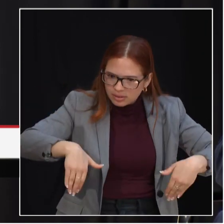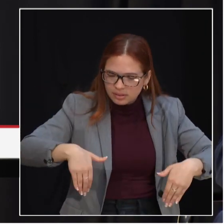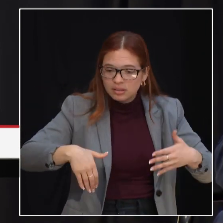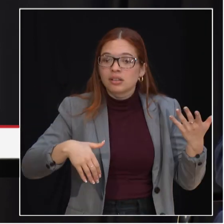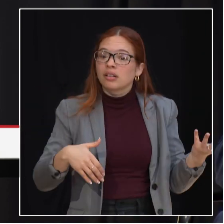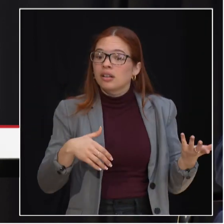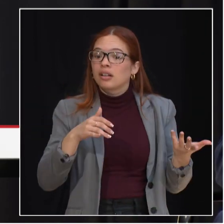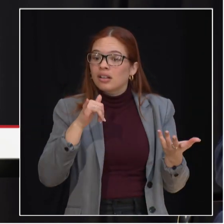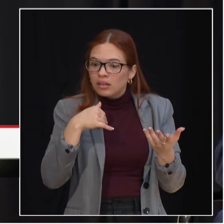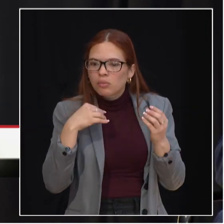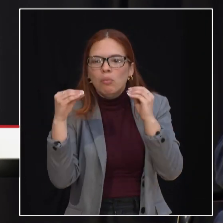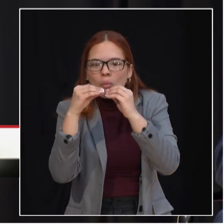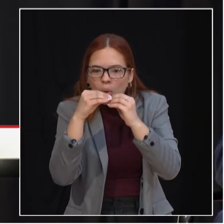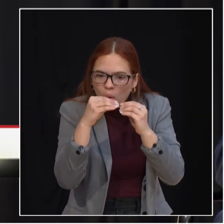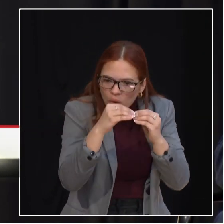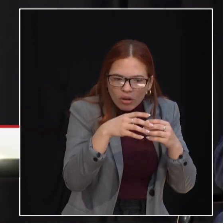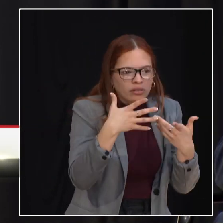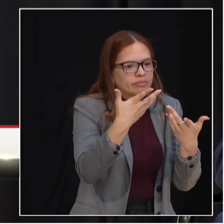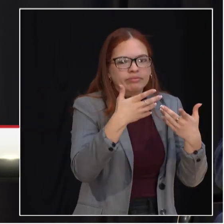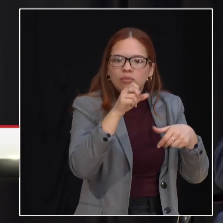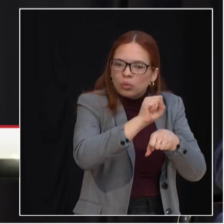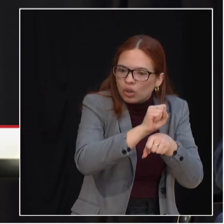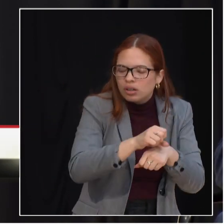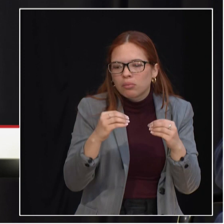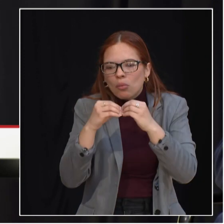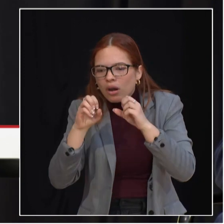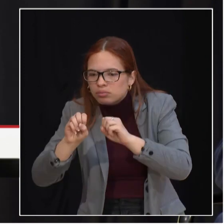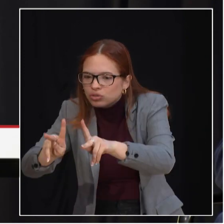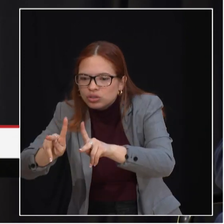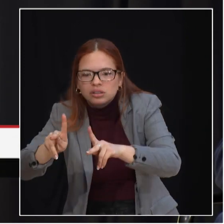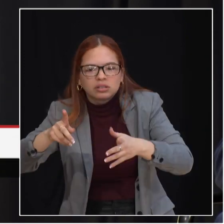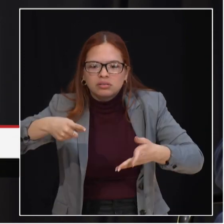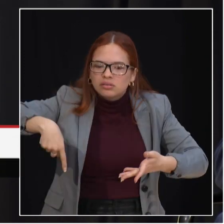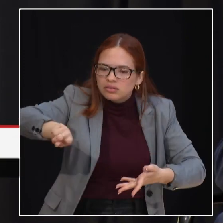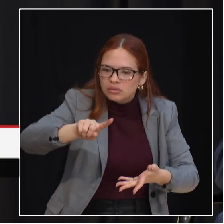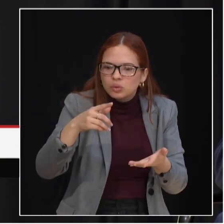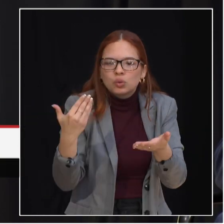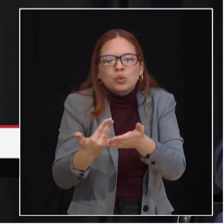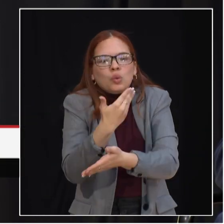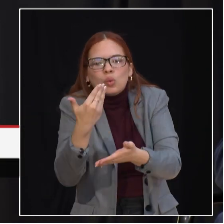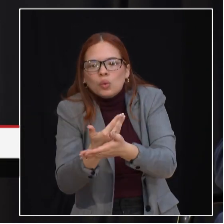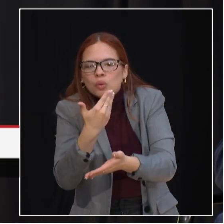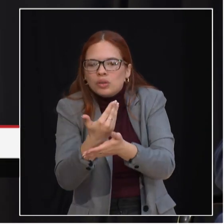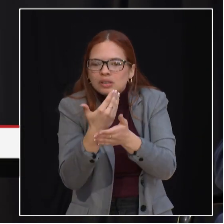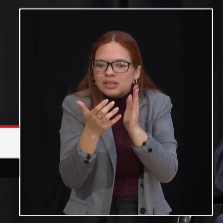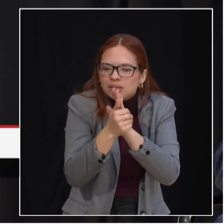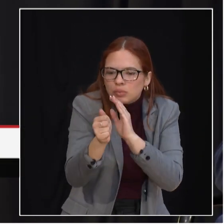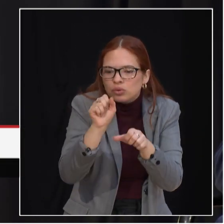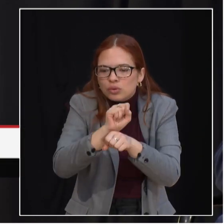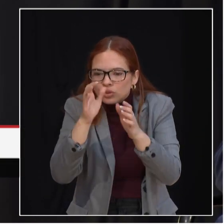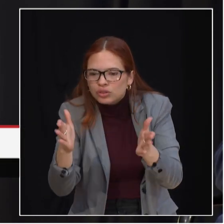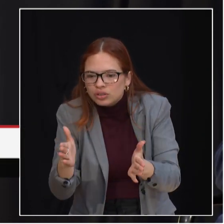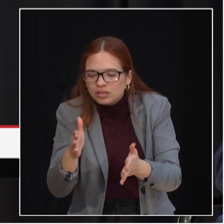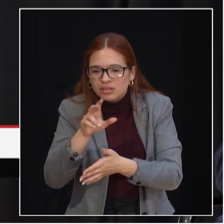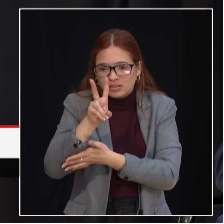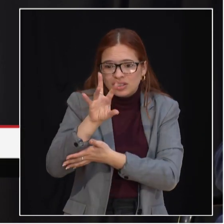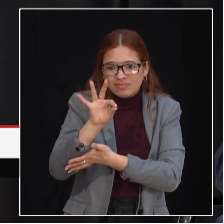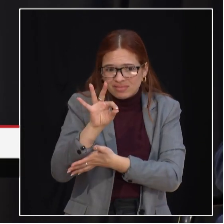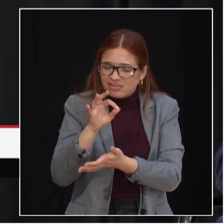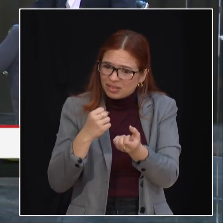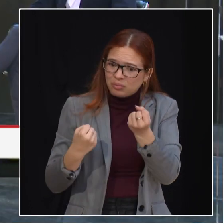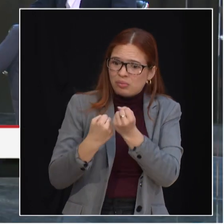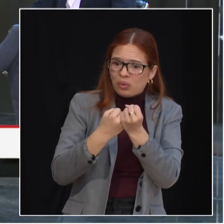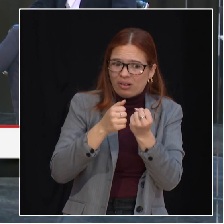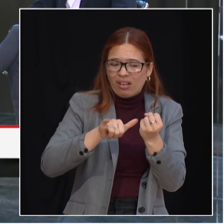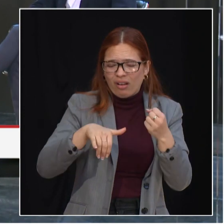jobs and opportunities, especially for a lot of emerging talent, and the Vitality Fund's a big part of that. Okay, fantastic. Thank you for that.